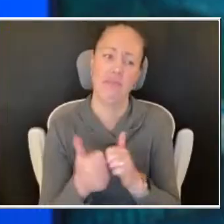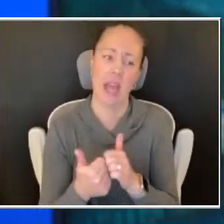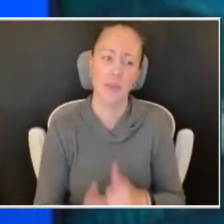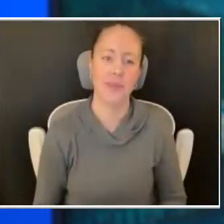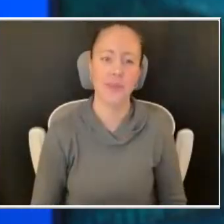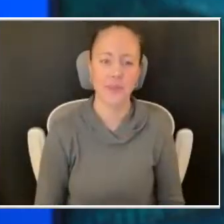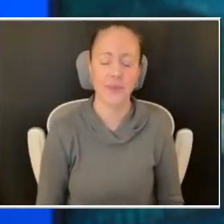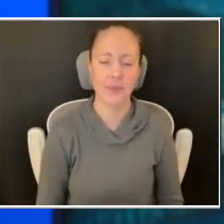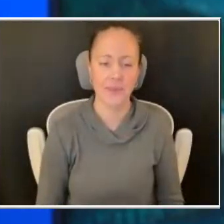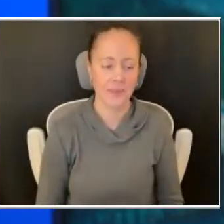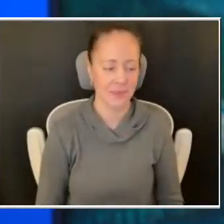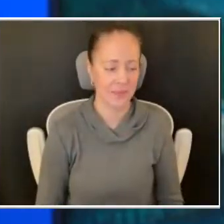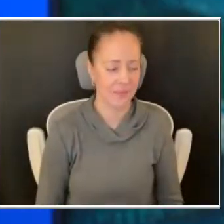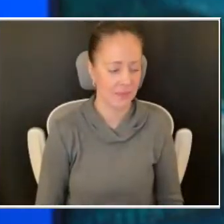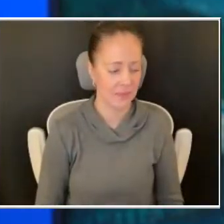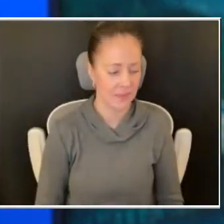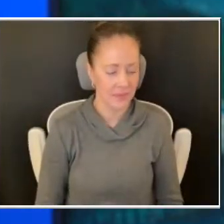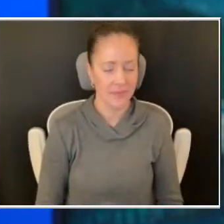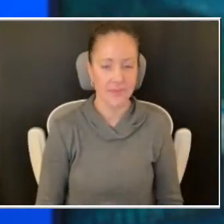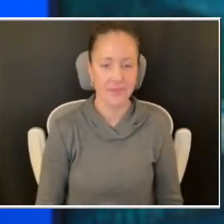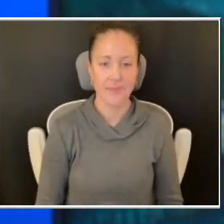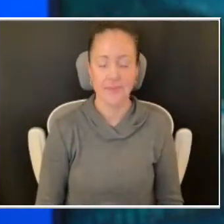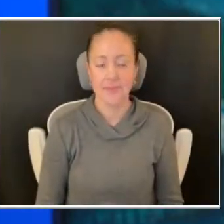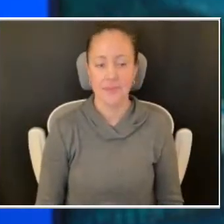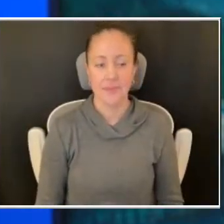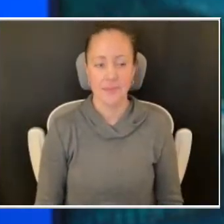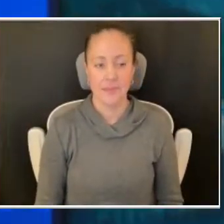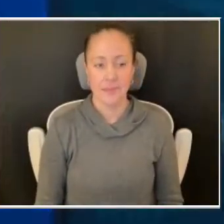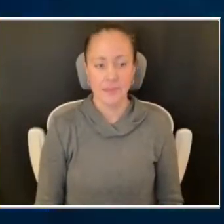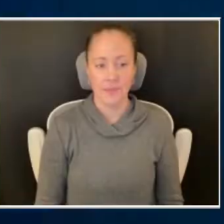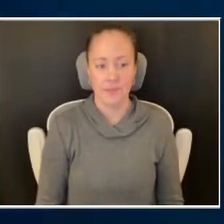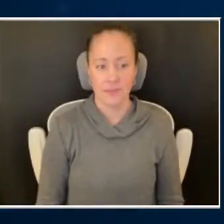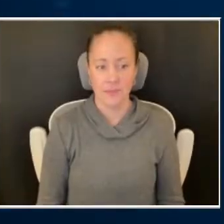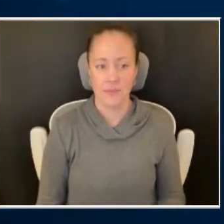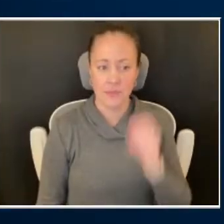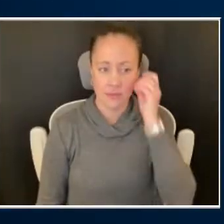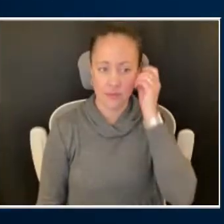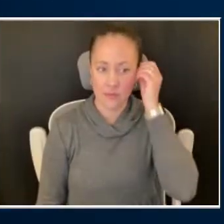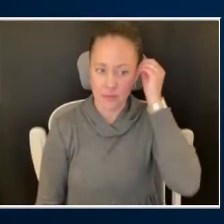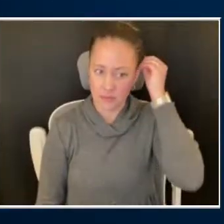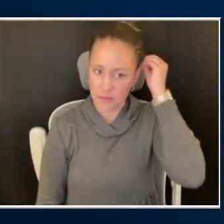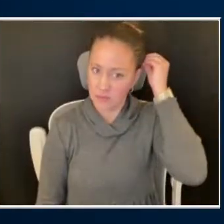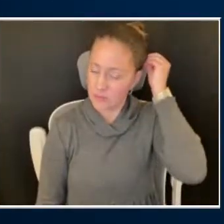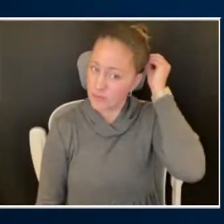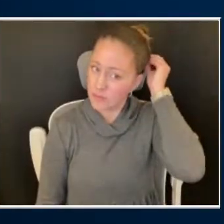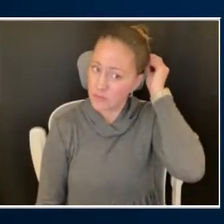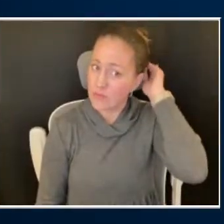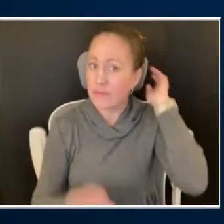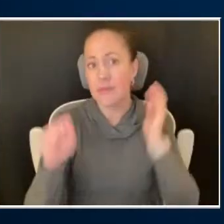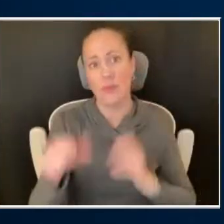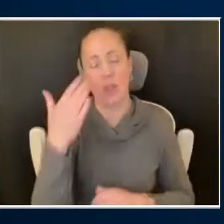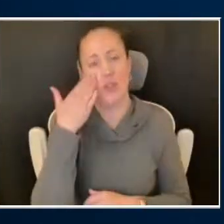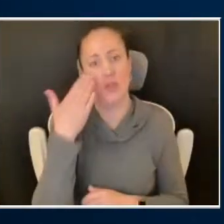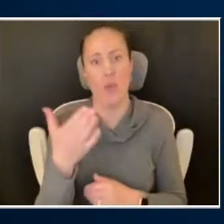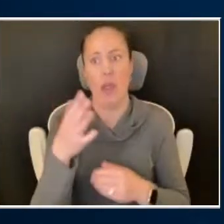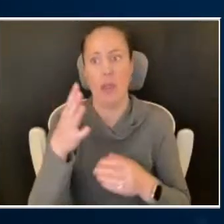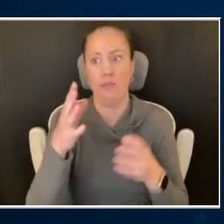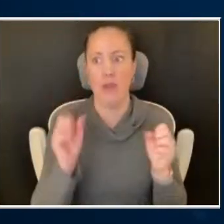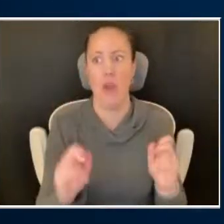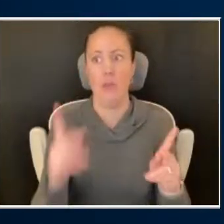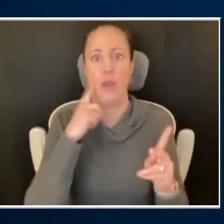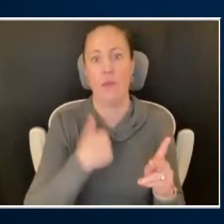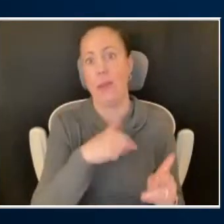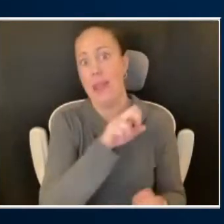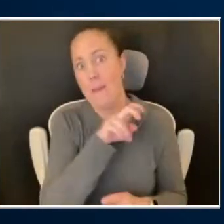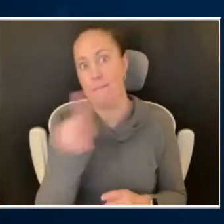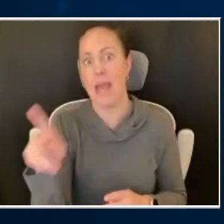think just knowing that there's a possibility for me to get back to sport and come back. And also